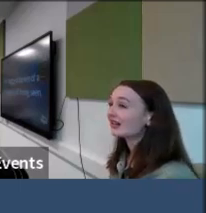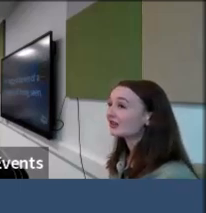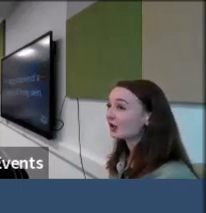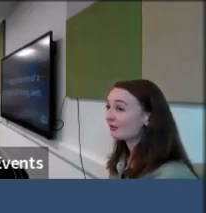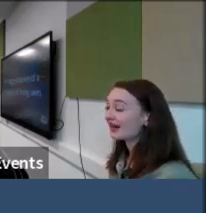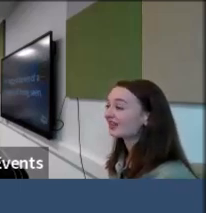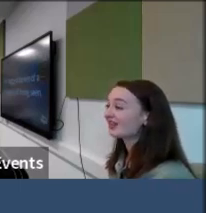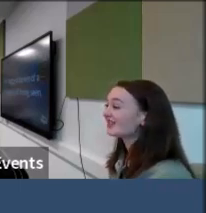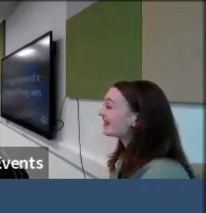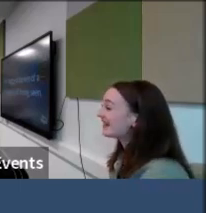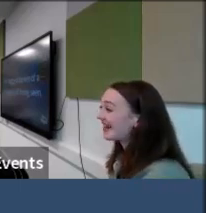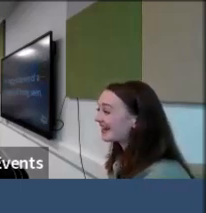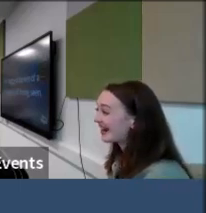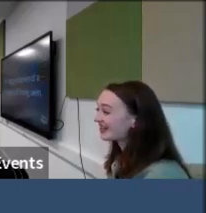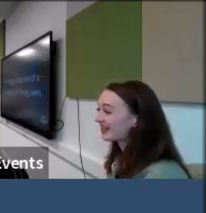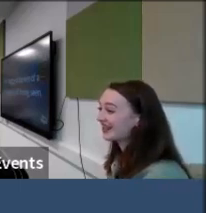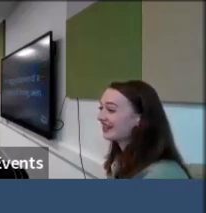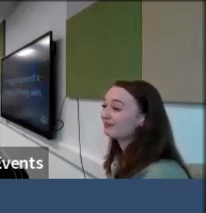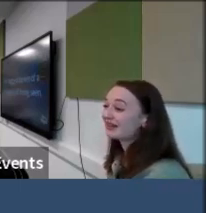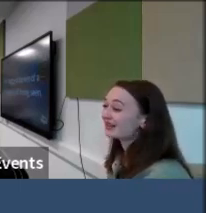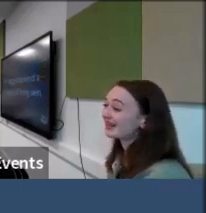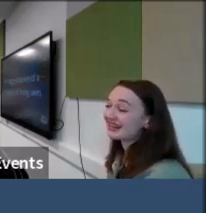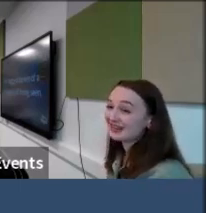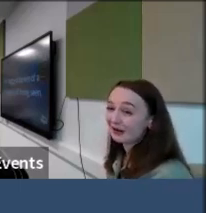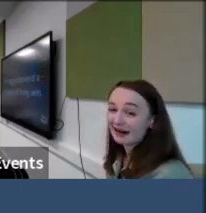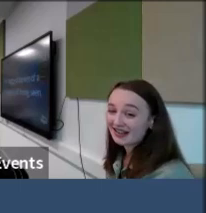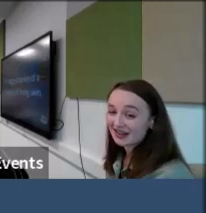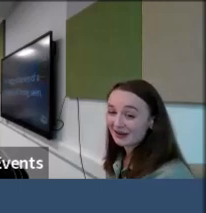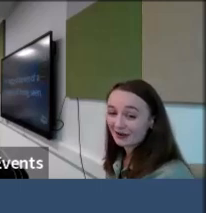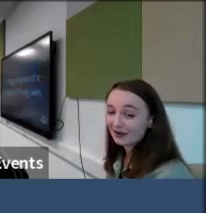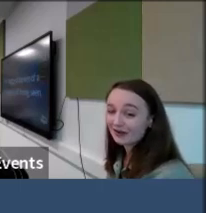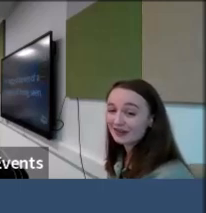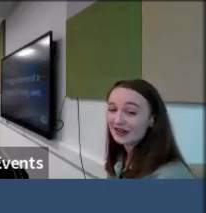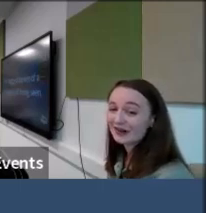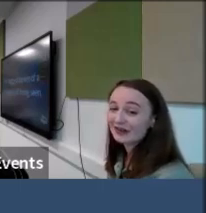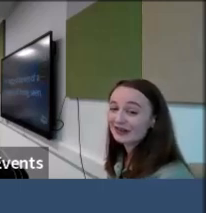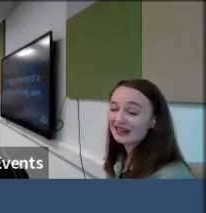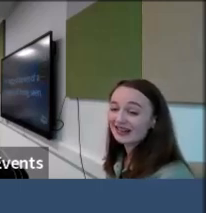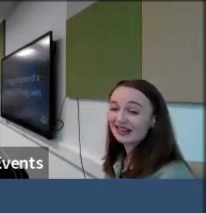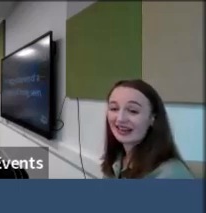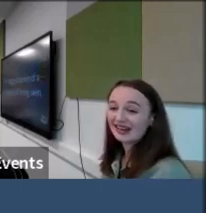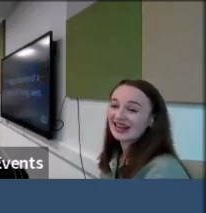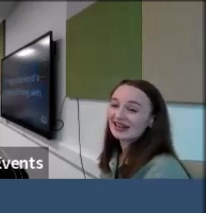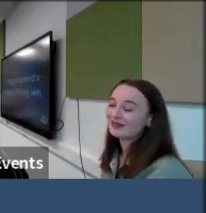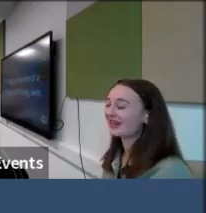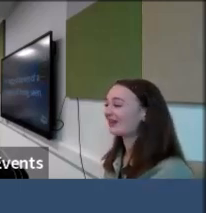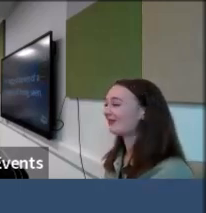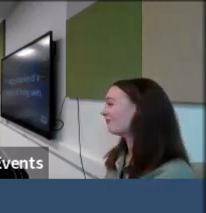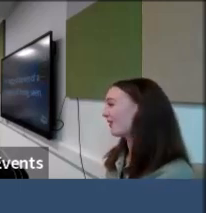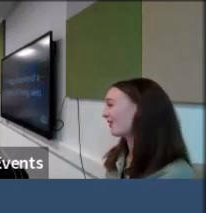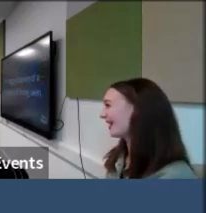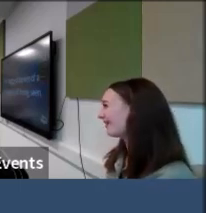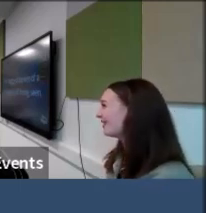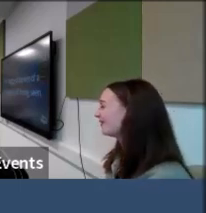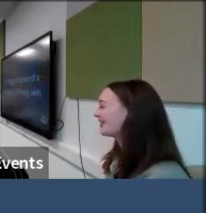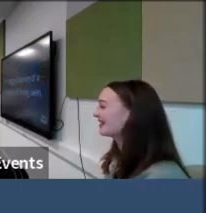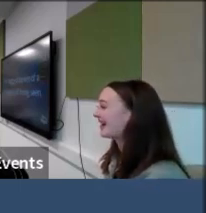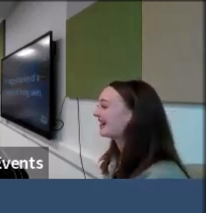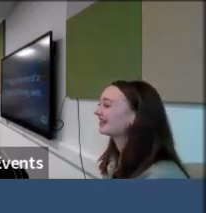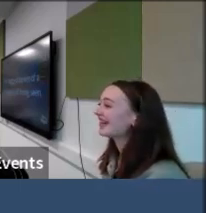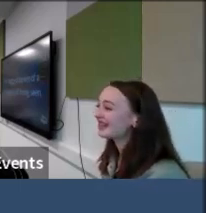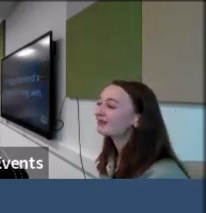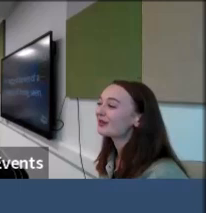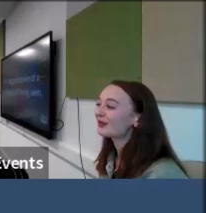taking some action, taking any action, is better than taking no action at all. So again, if you take one more thing away from